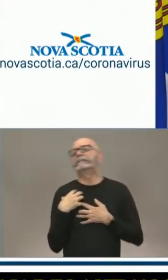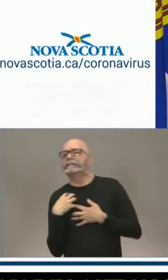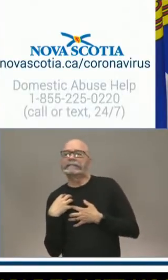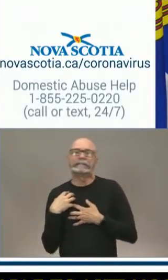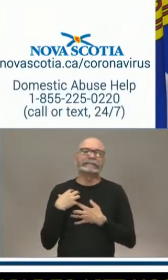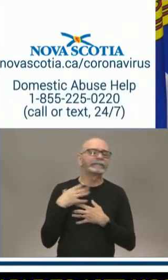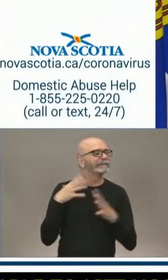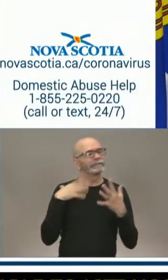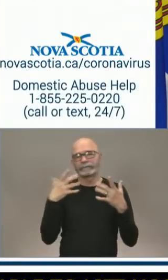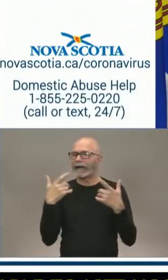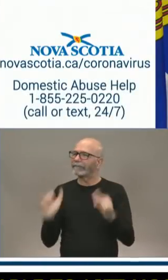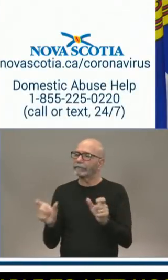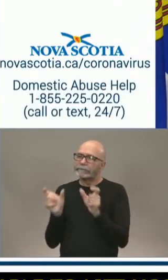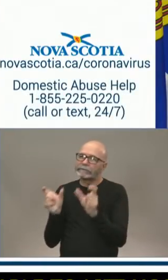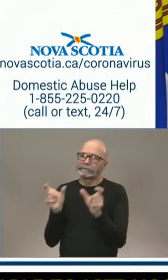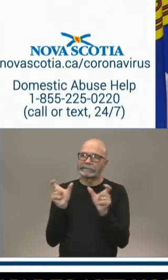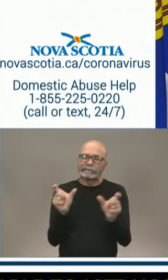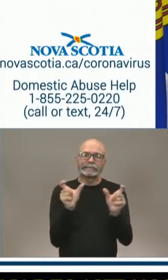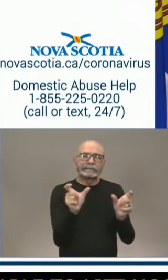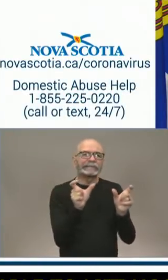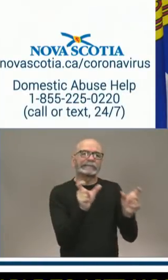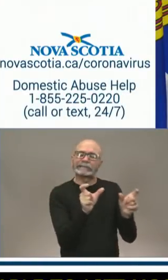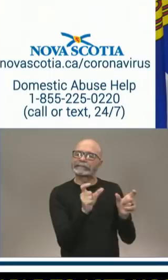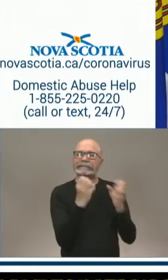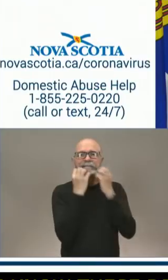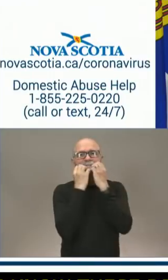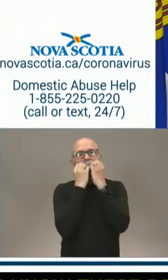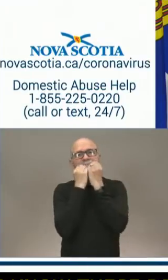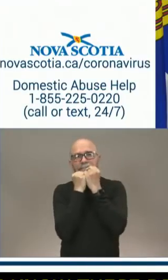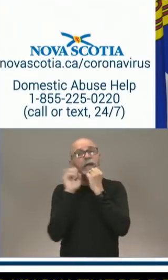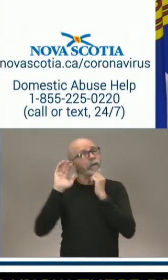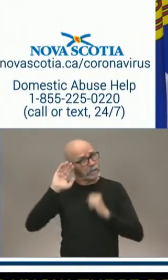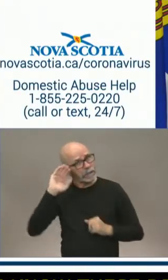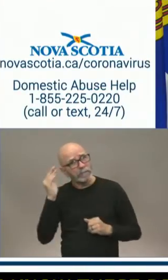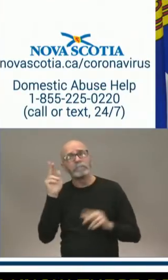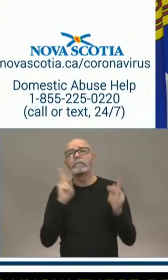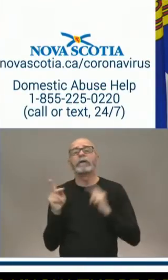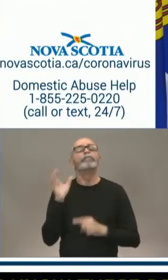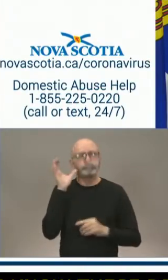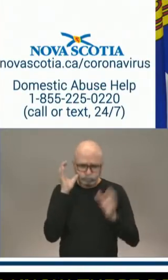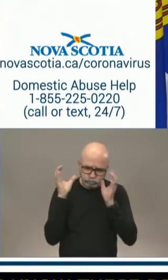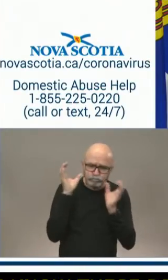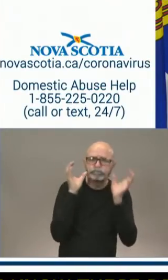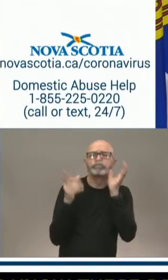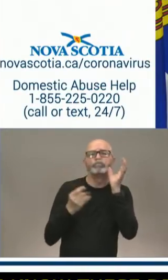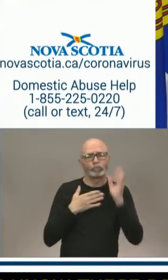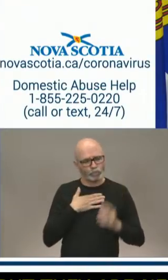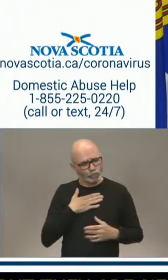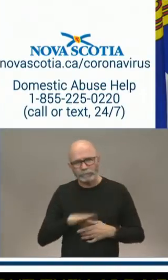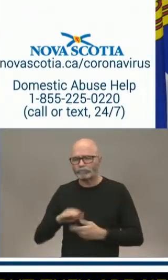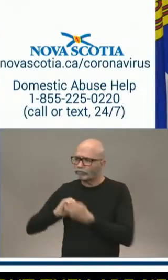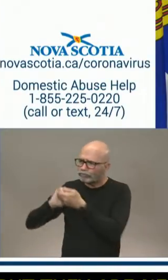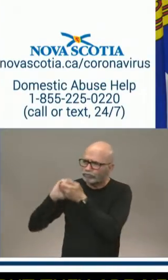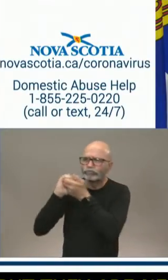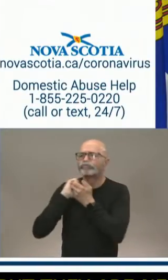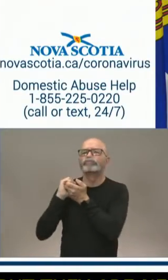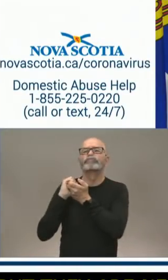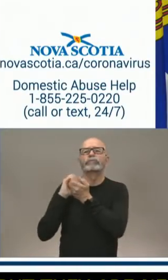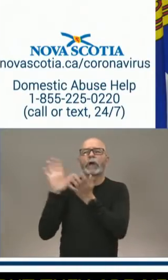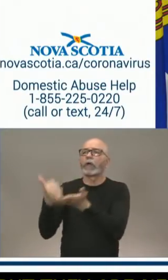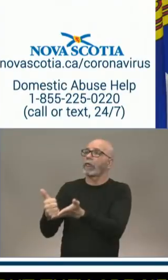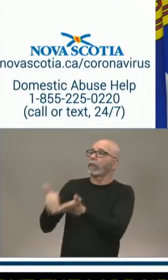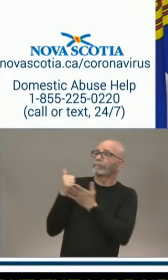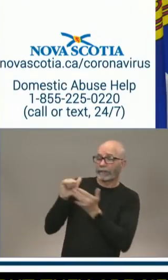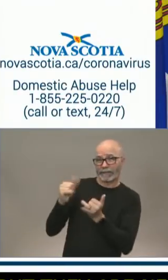public health. The cooperation of all Nova Scotians is how we kept our cases low, and I want to thank our fellow citizens